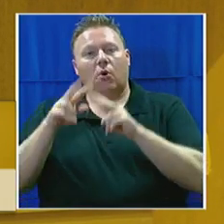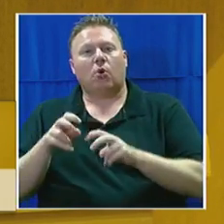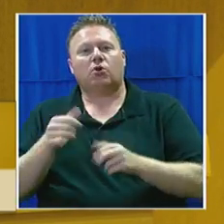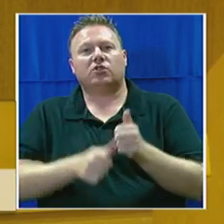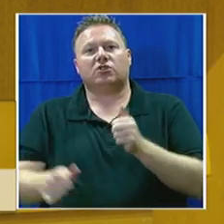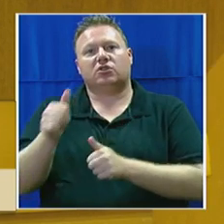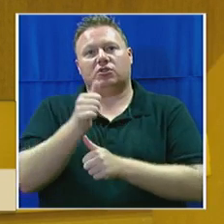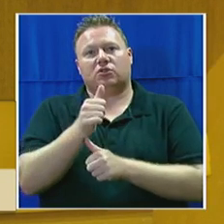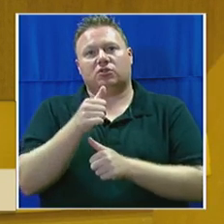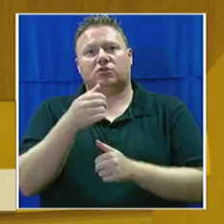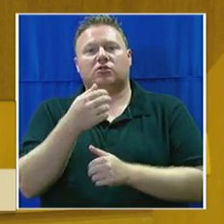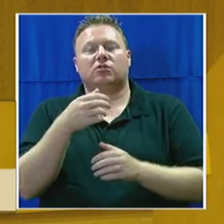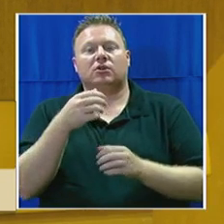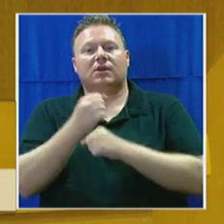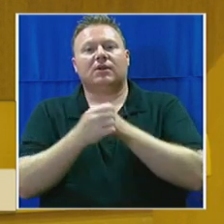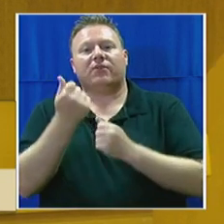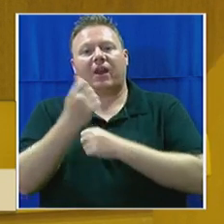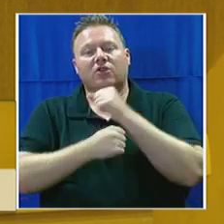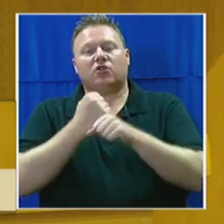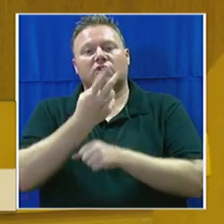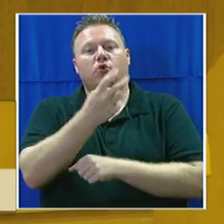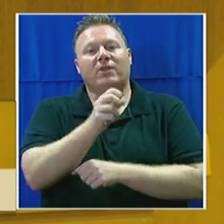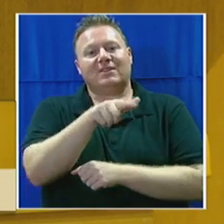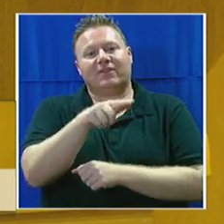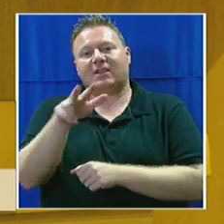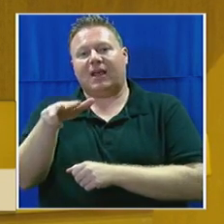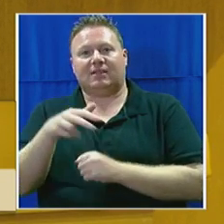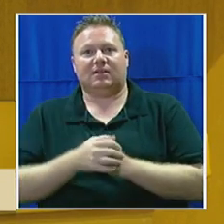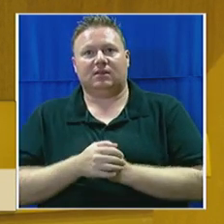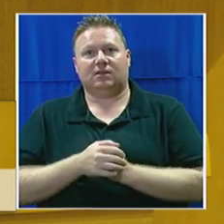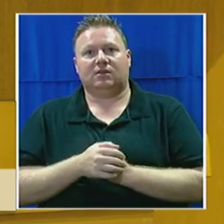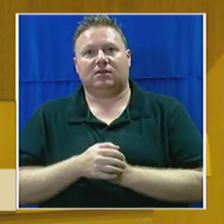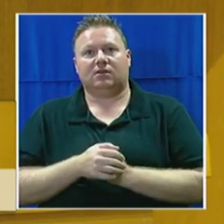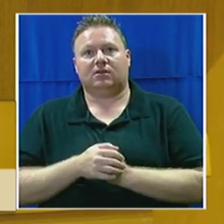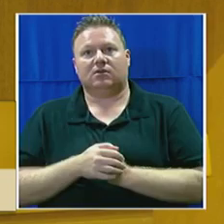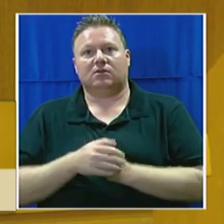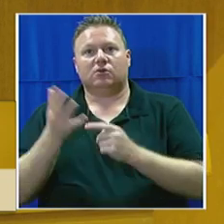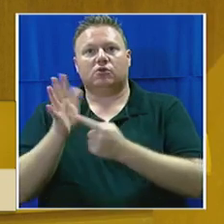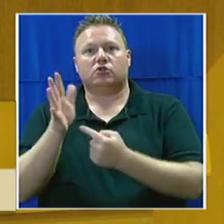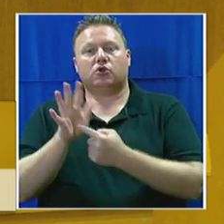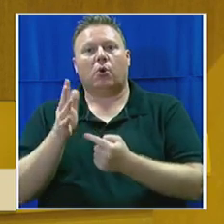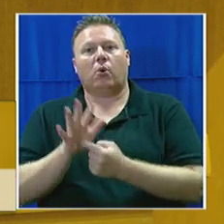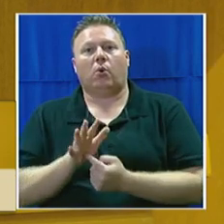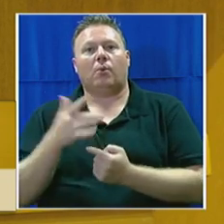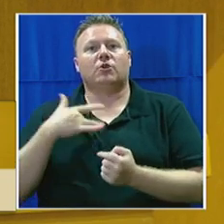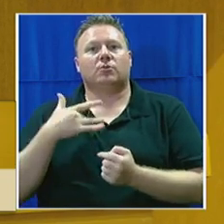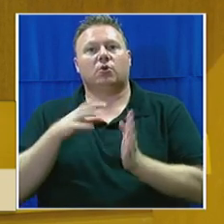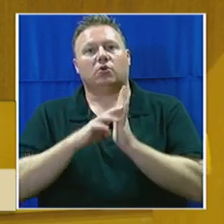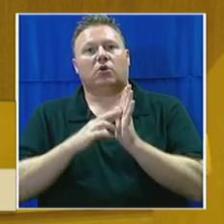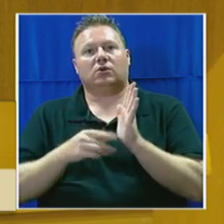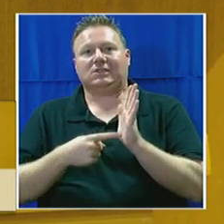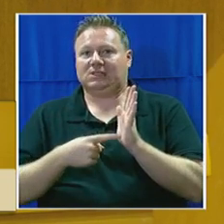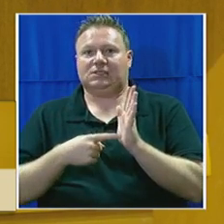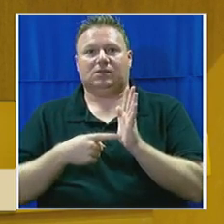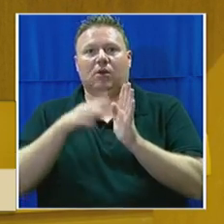year 2017-18 reported yet another regrettable set of municipal audit results that showed an overall